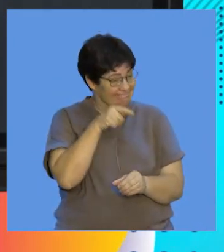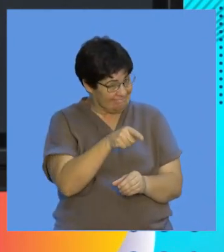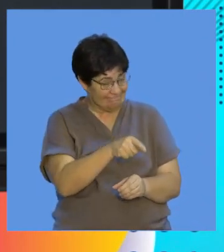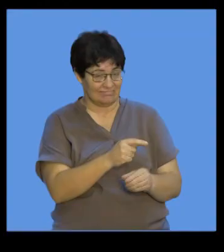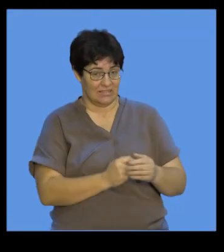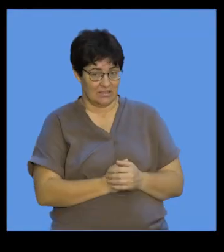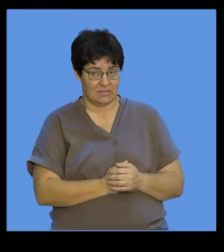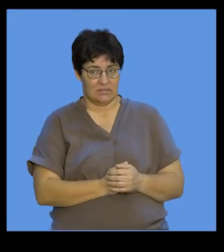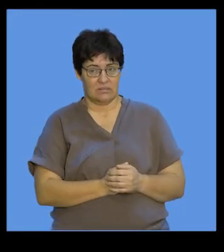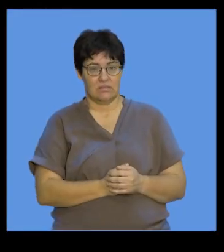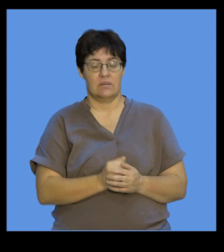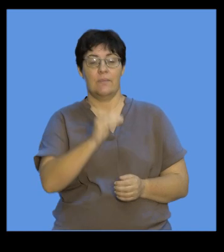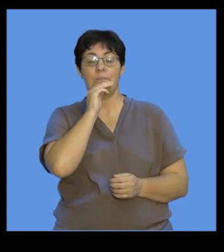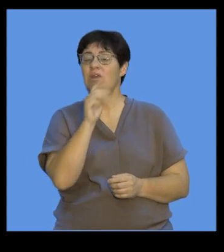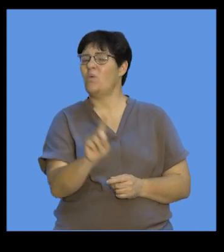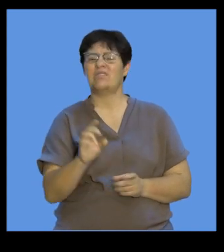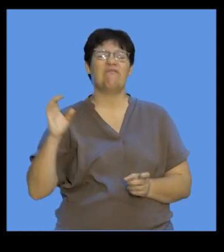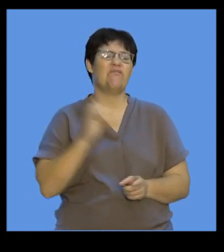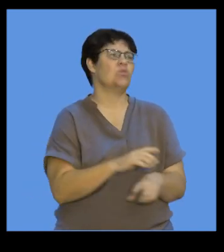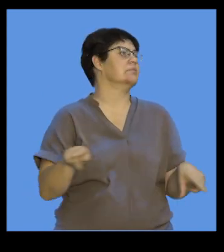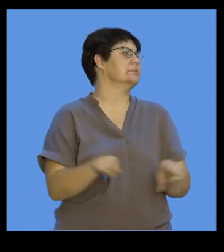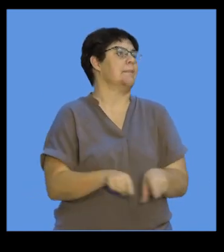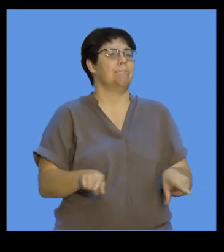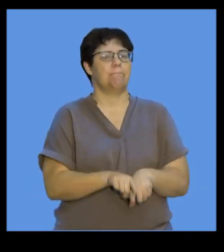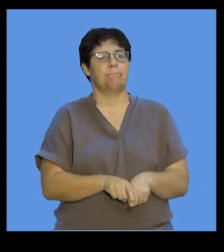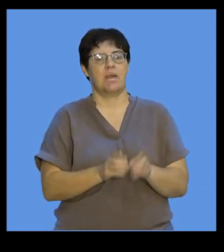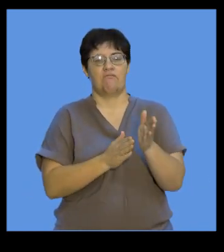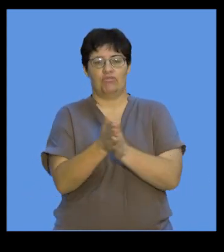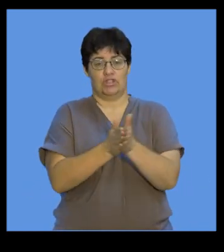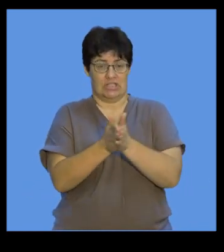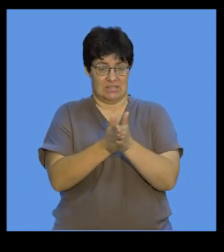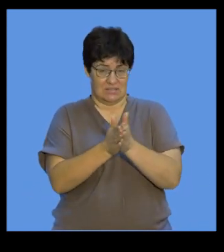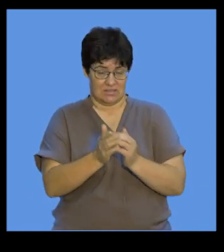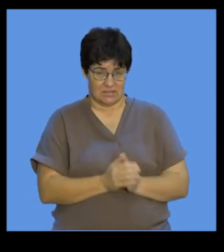here are forces like friction.